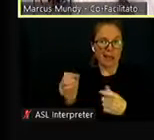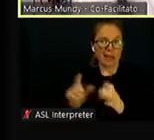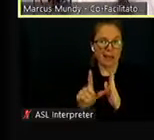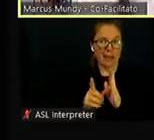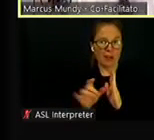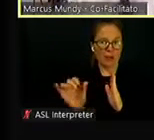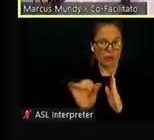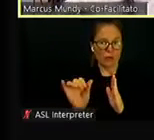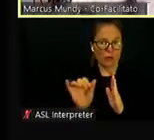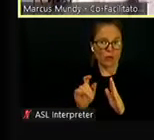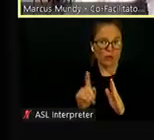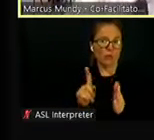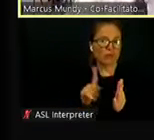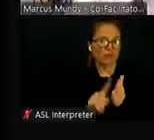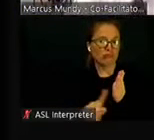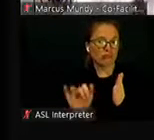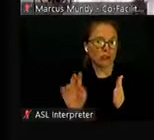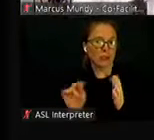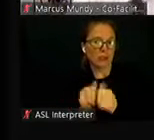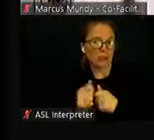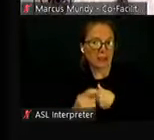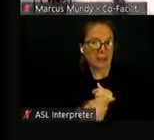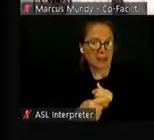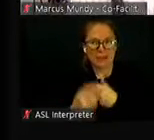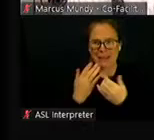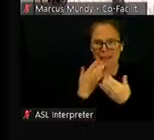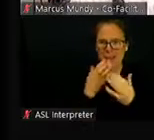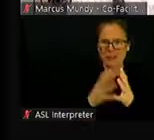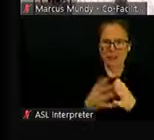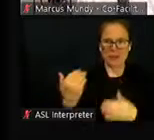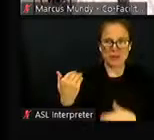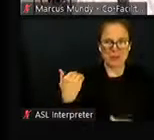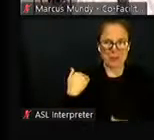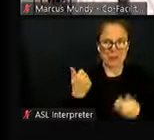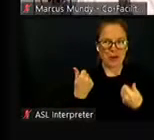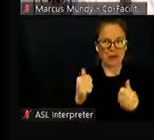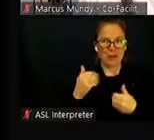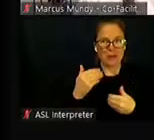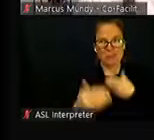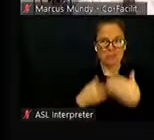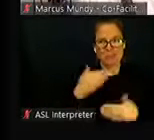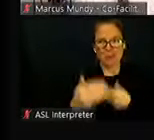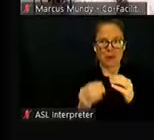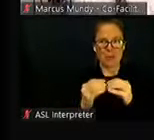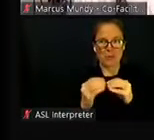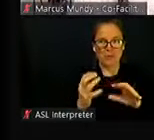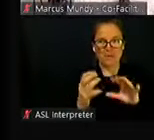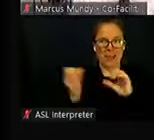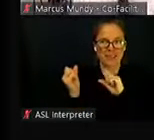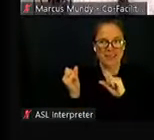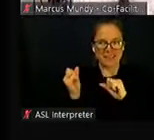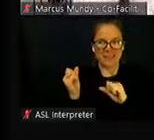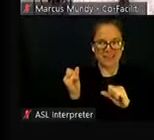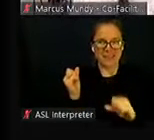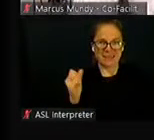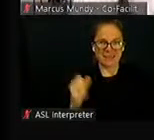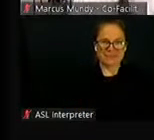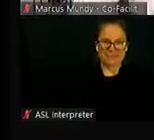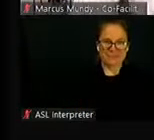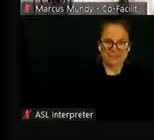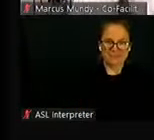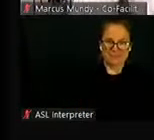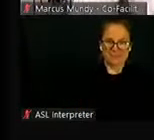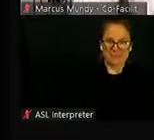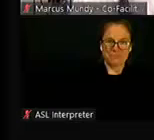So just touching base. Thank you very much, Marcus. I will try to move along a little faster, and then we'll